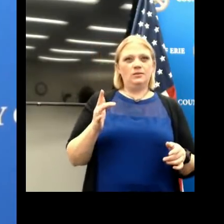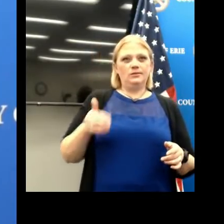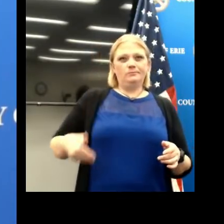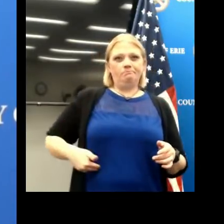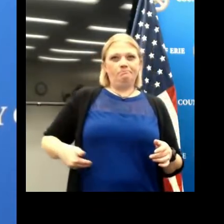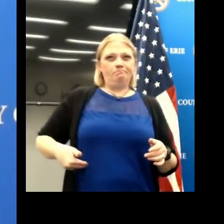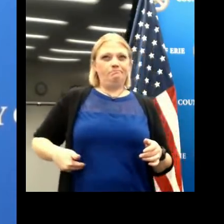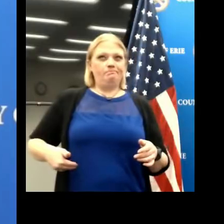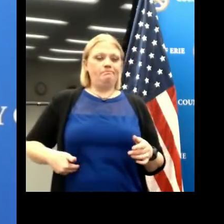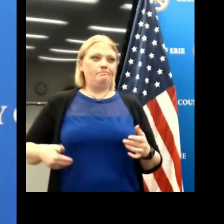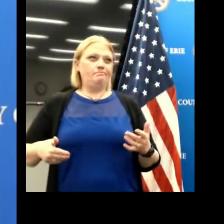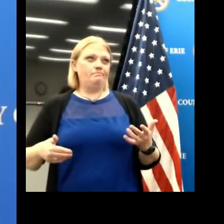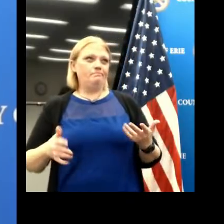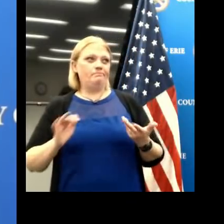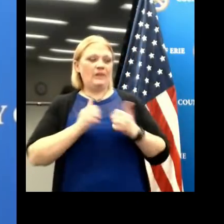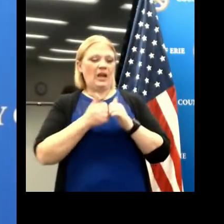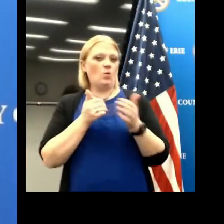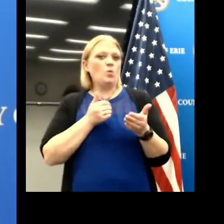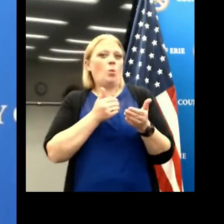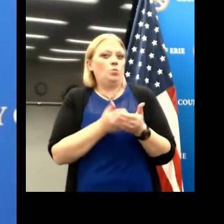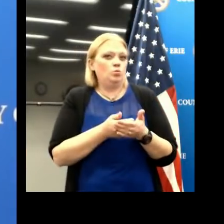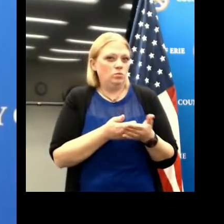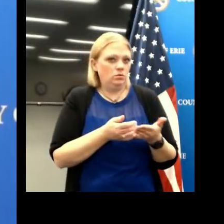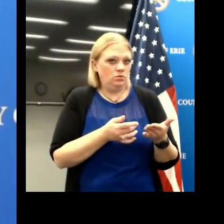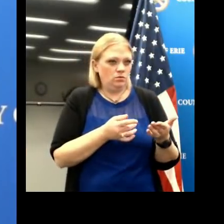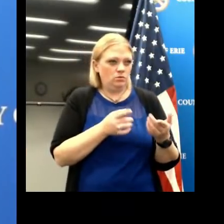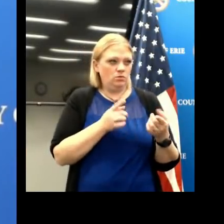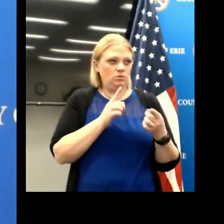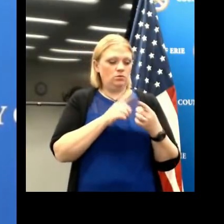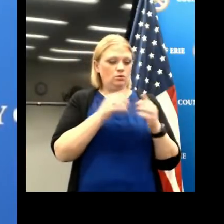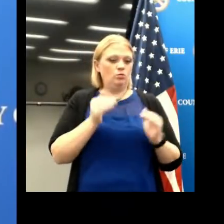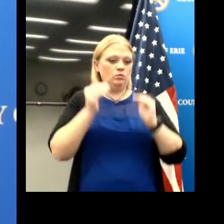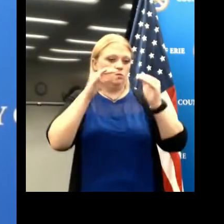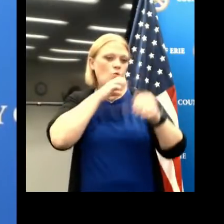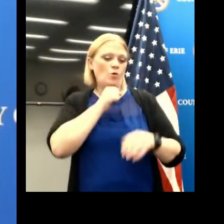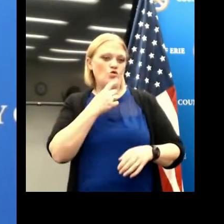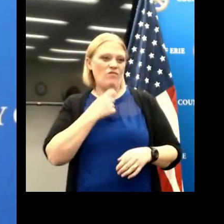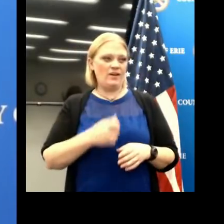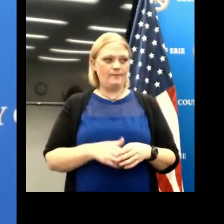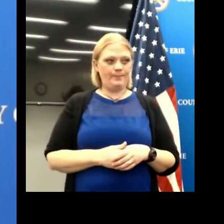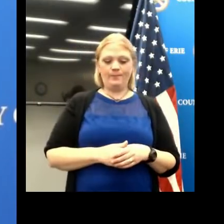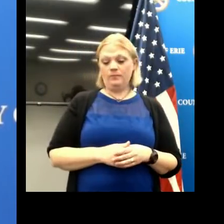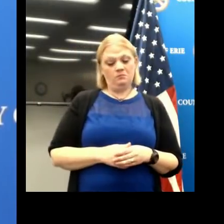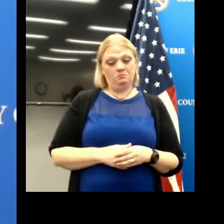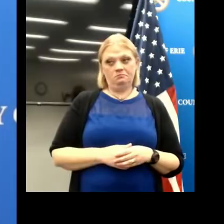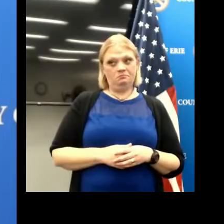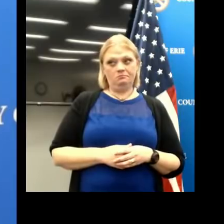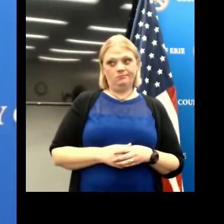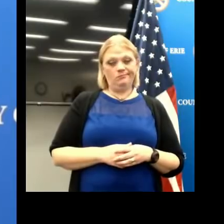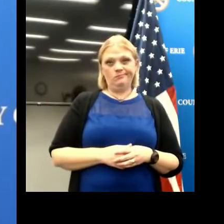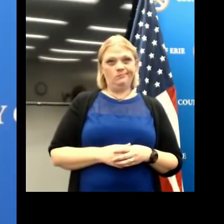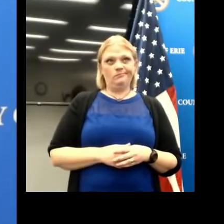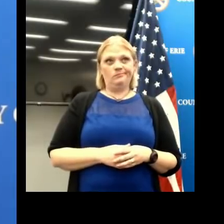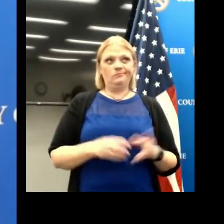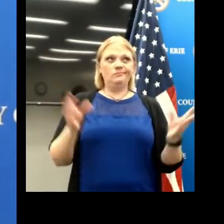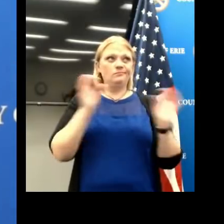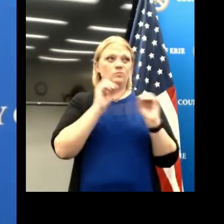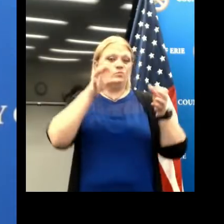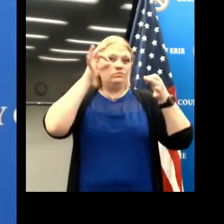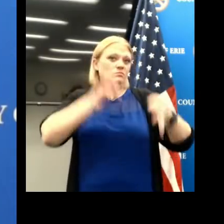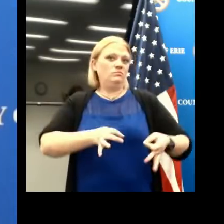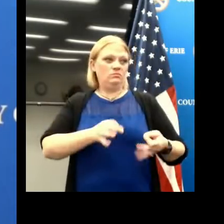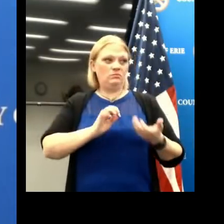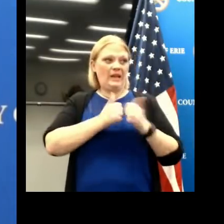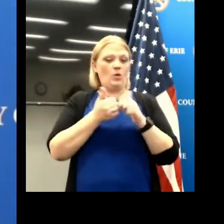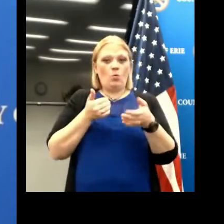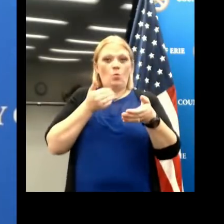as how close we are to moving into one of the higher zones? Well, I can't give you a definitive thing with regards to how